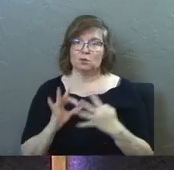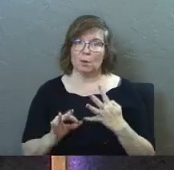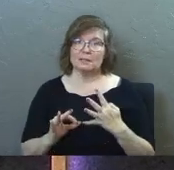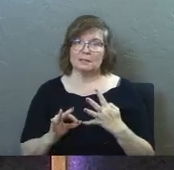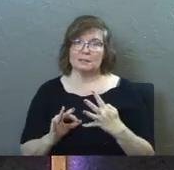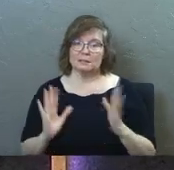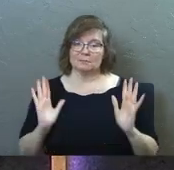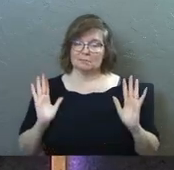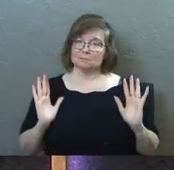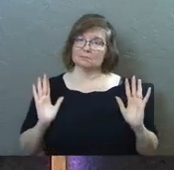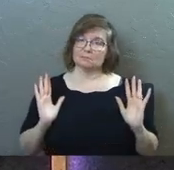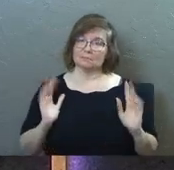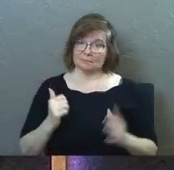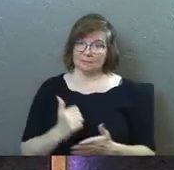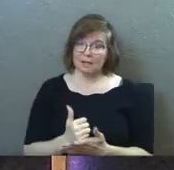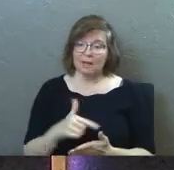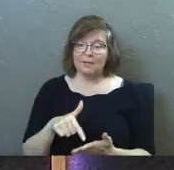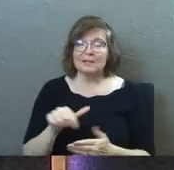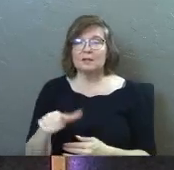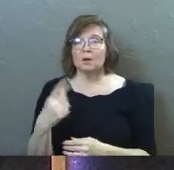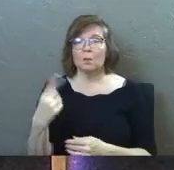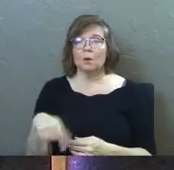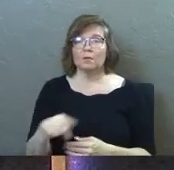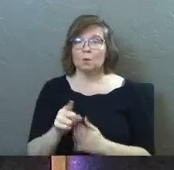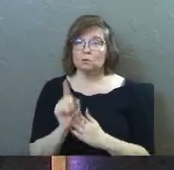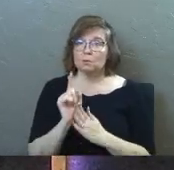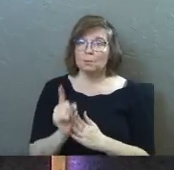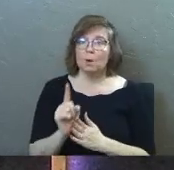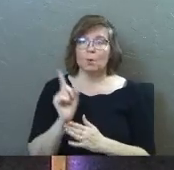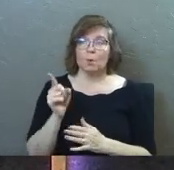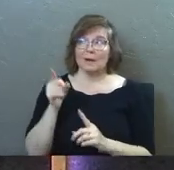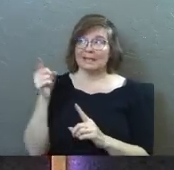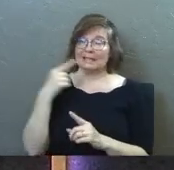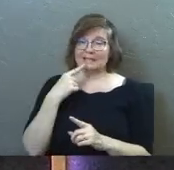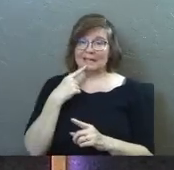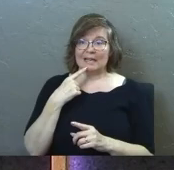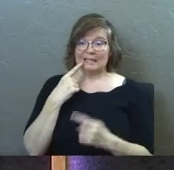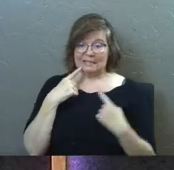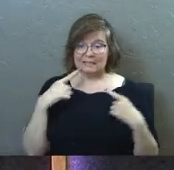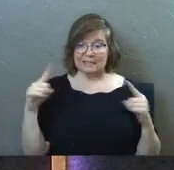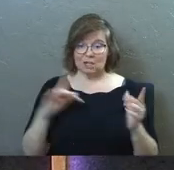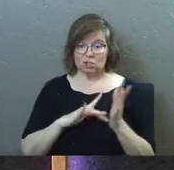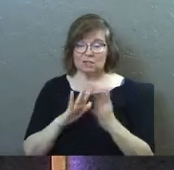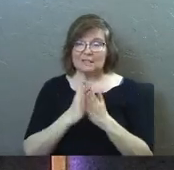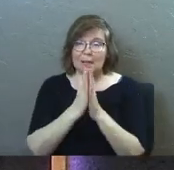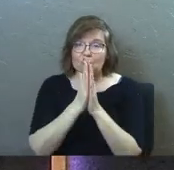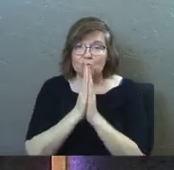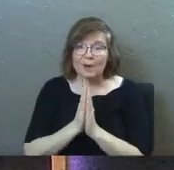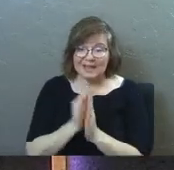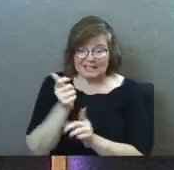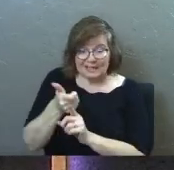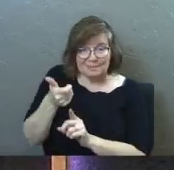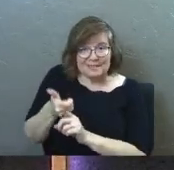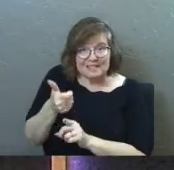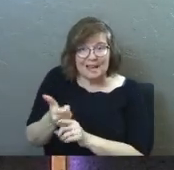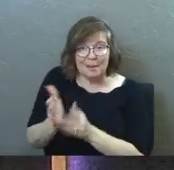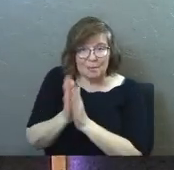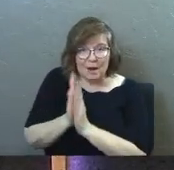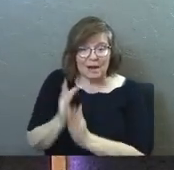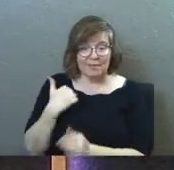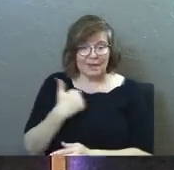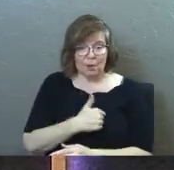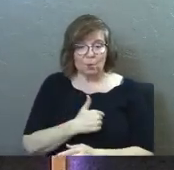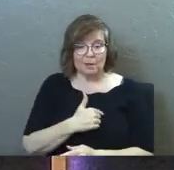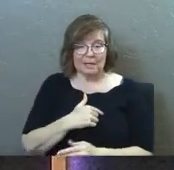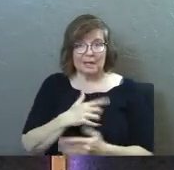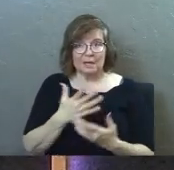choice, amen? And this is another one of those moments where he says, he declares, Jesus prays himself, prays that